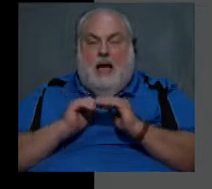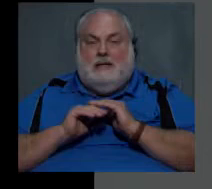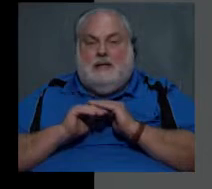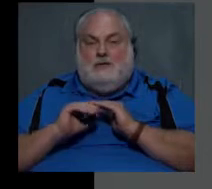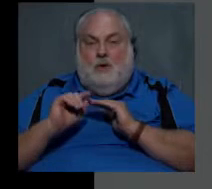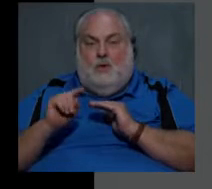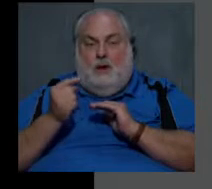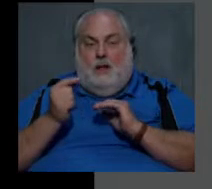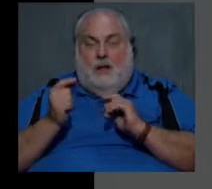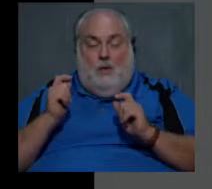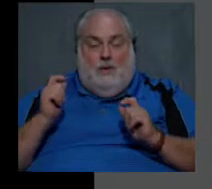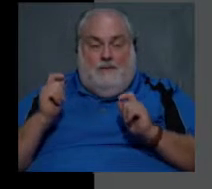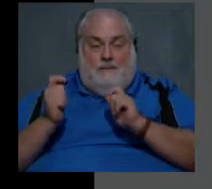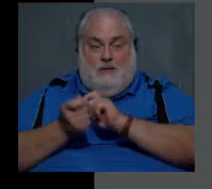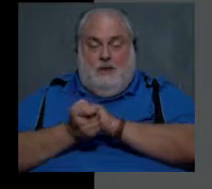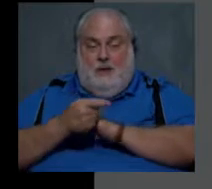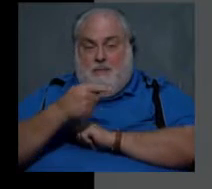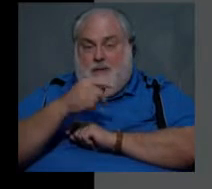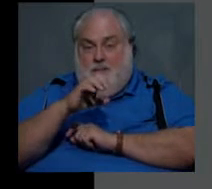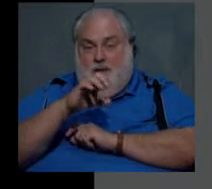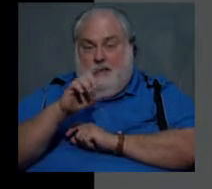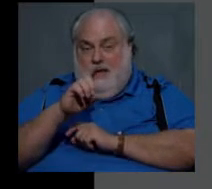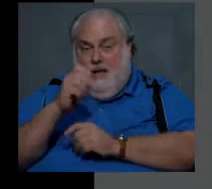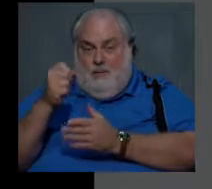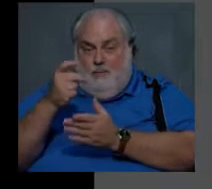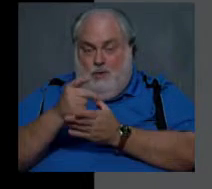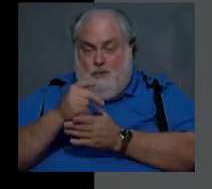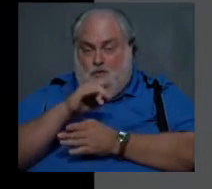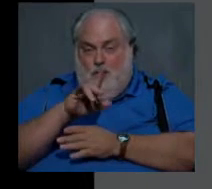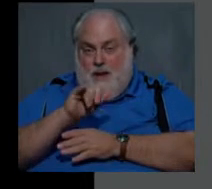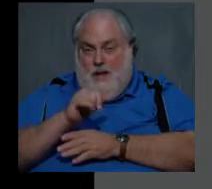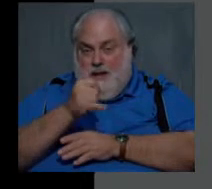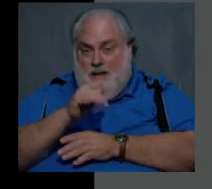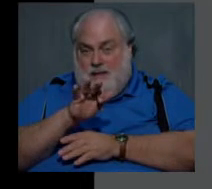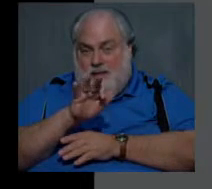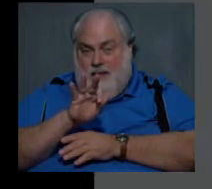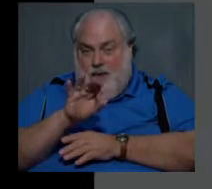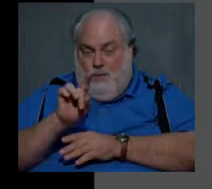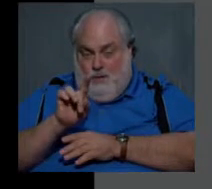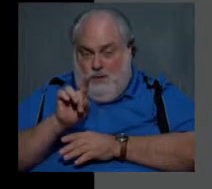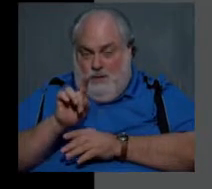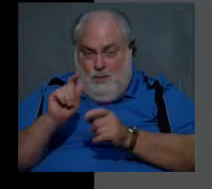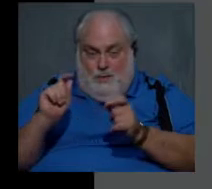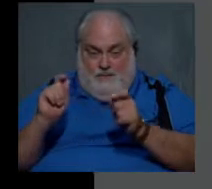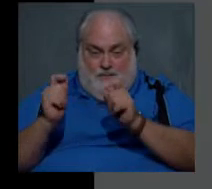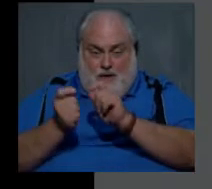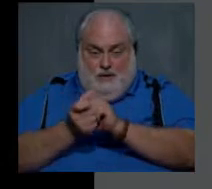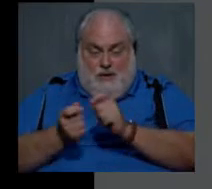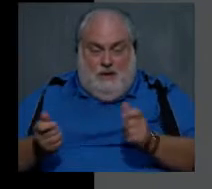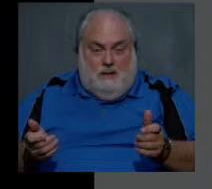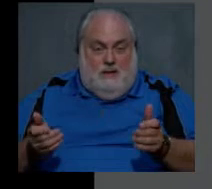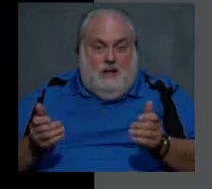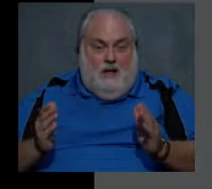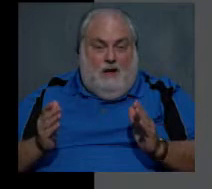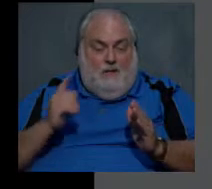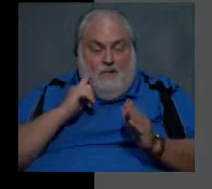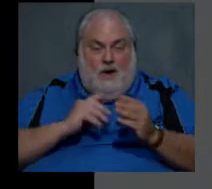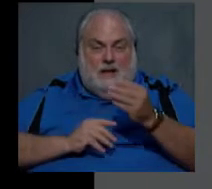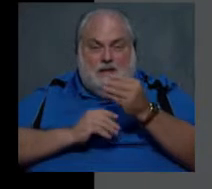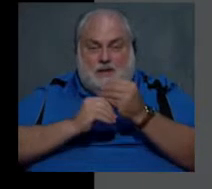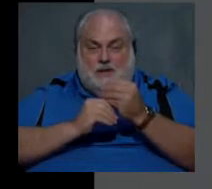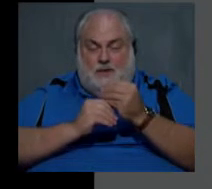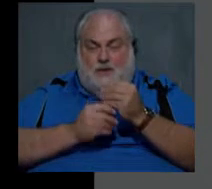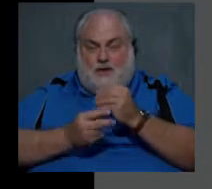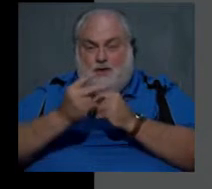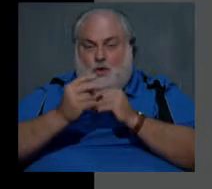A revision to the PCD was approved on July 16, 1991. The revision allowed the addition